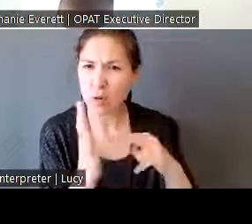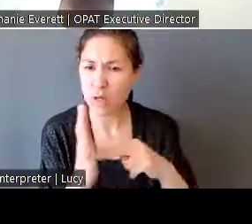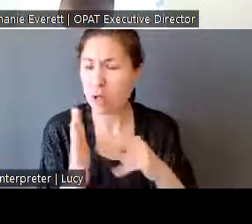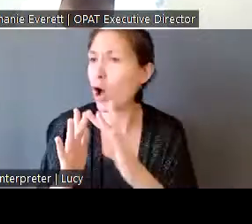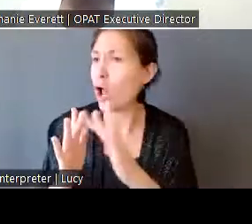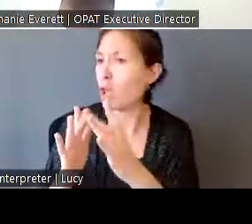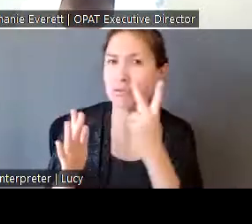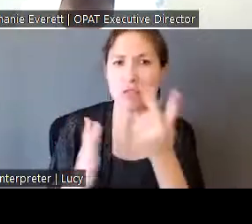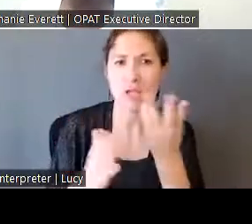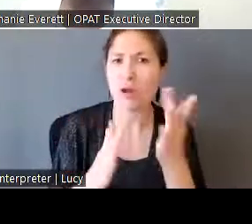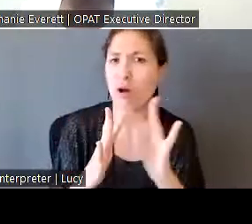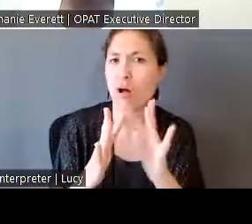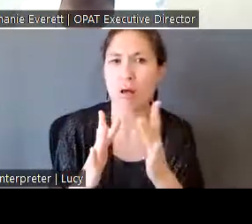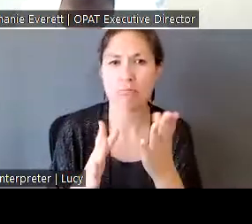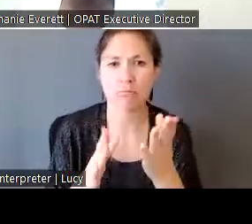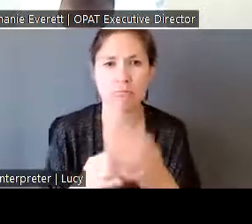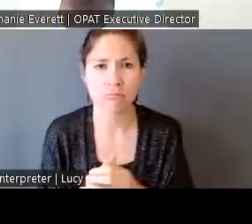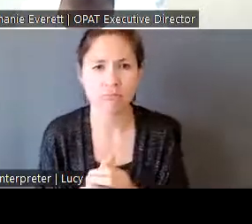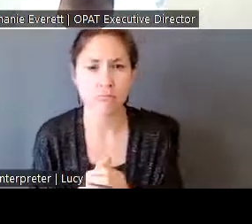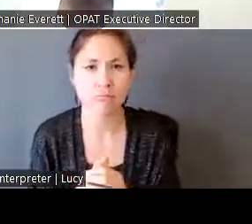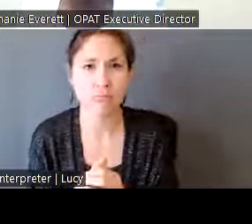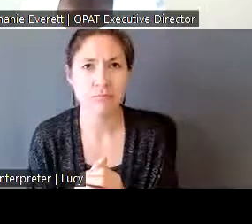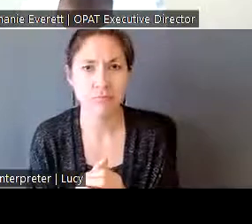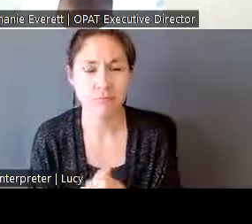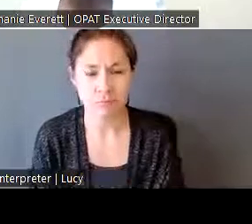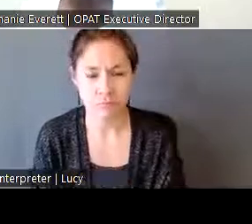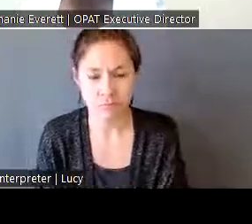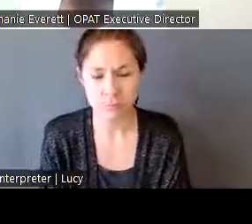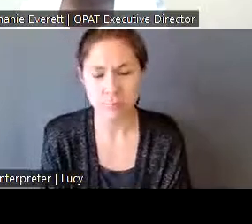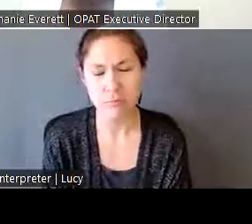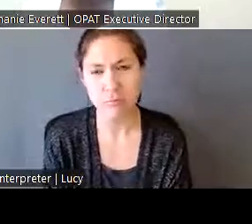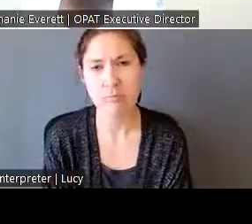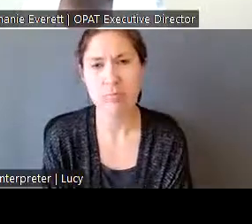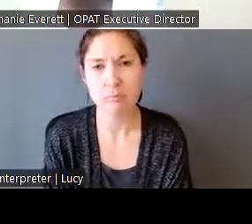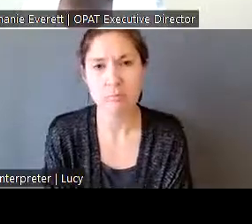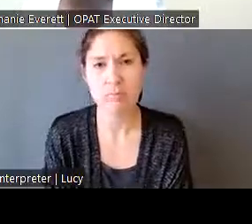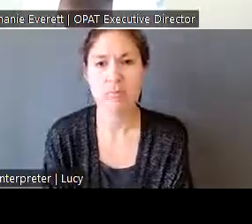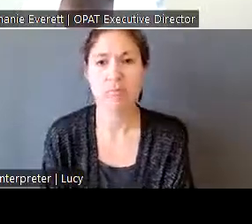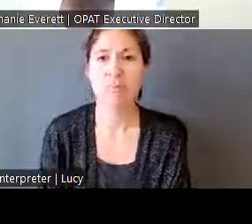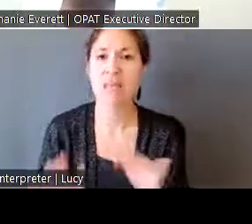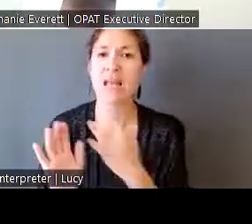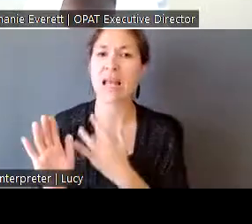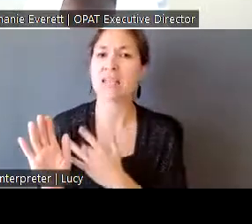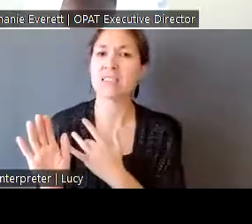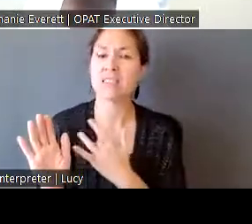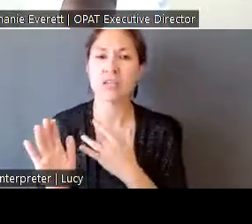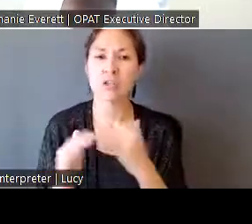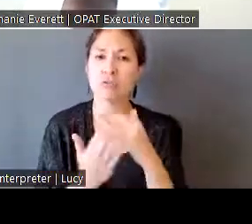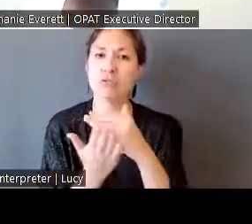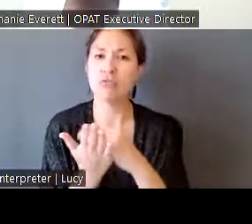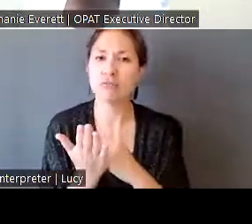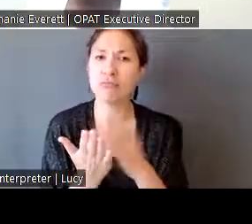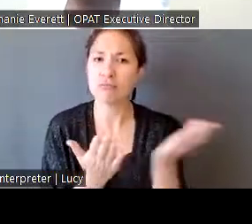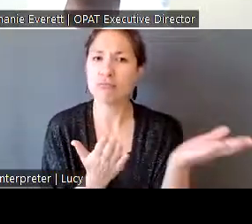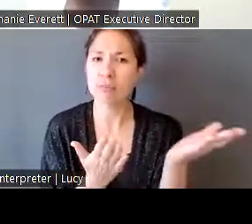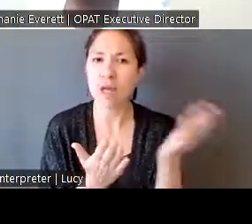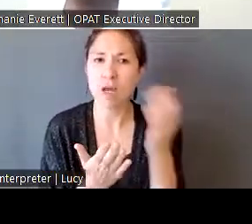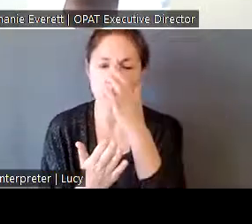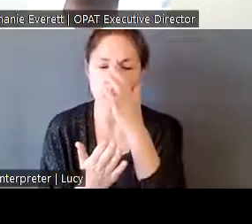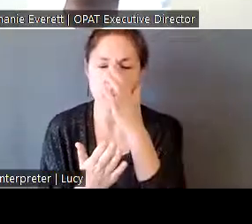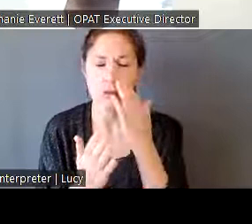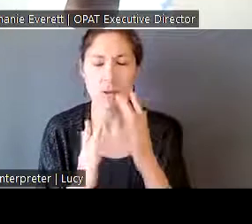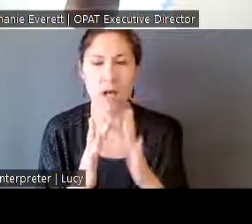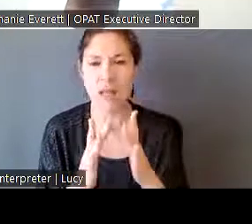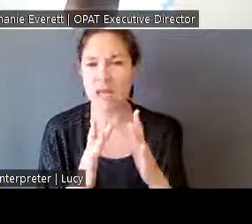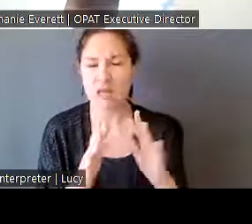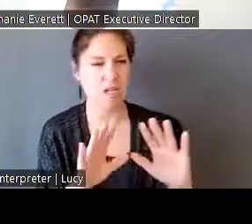It's all on the post. It's all online. The questionnaire attestation have been posted online. They're very